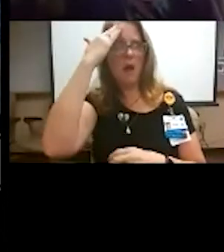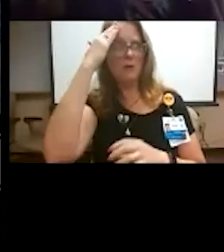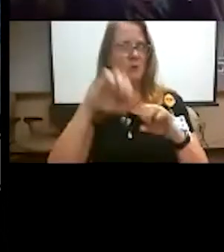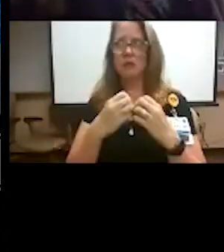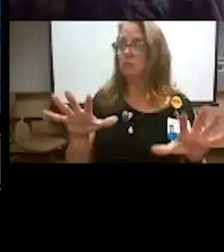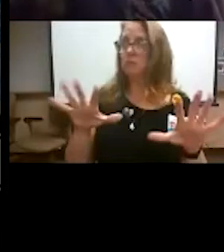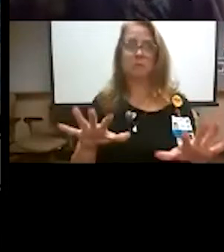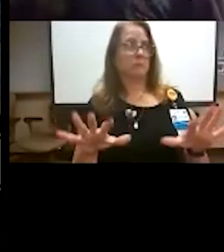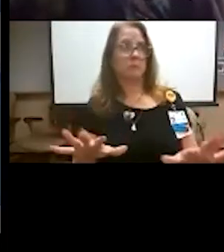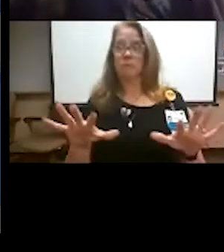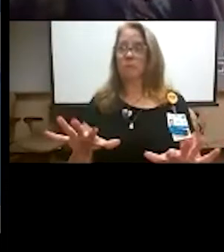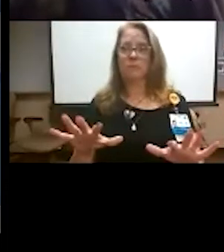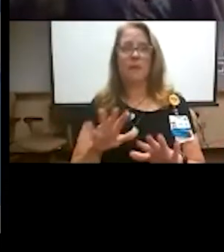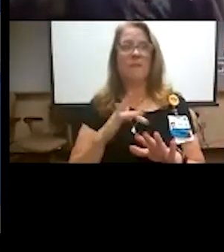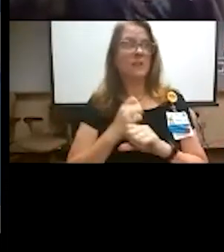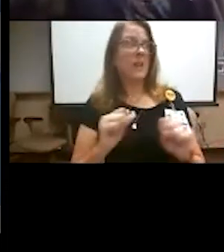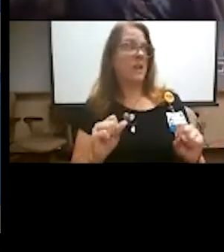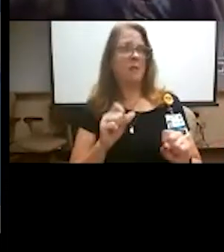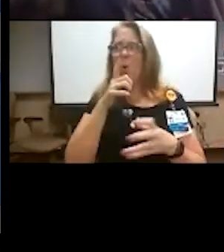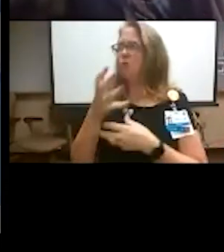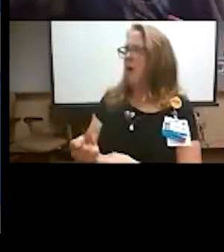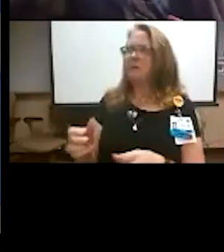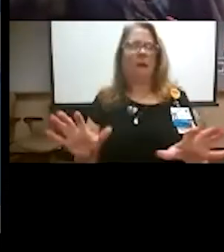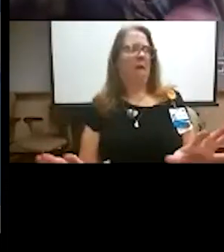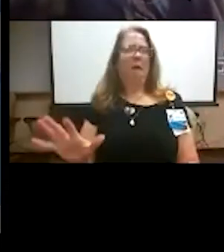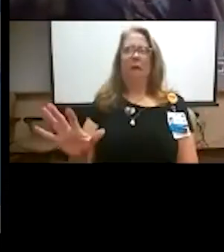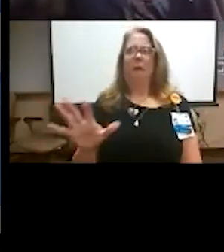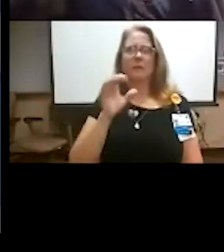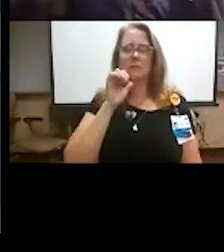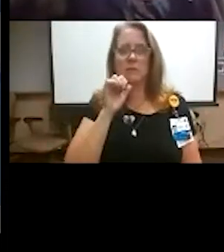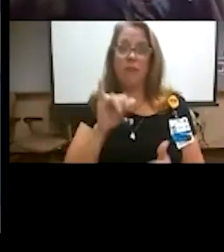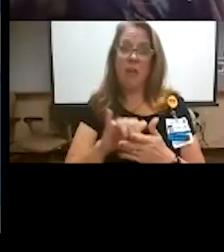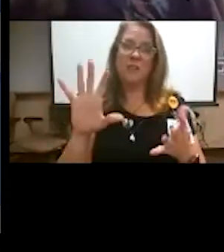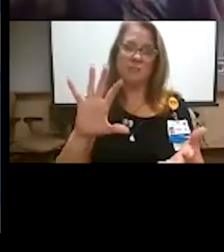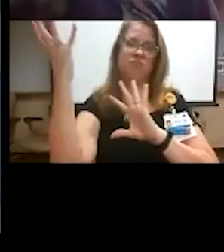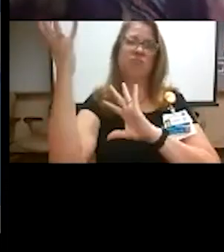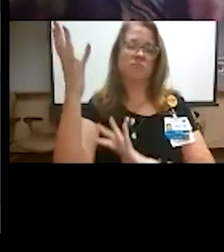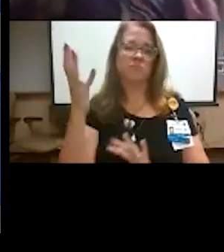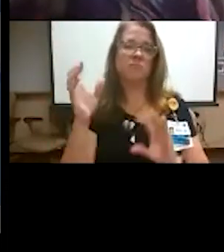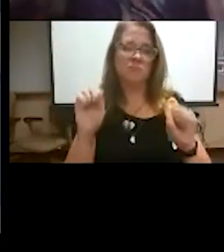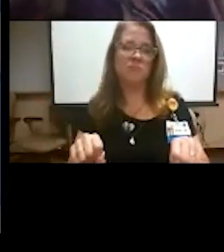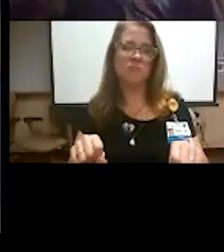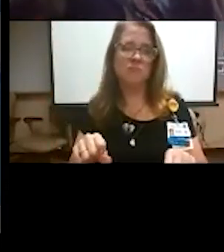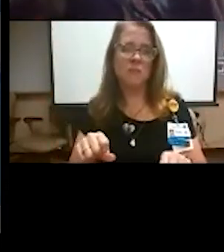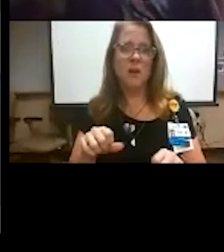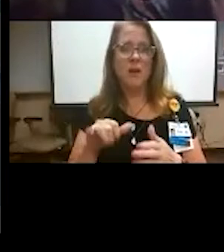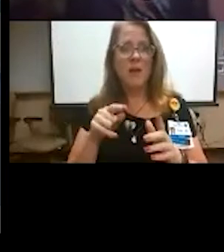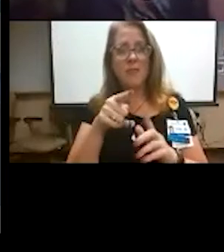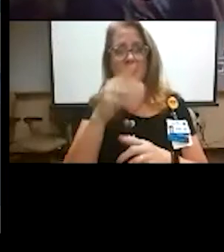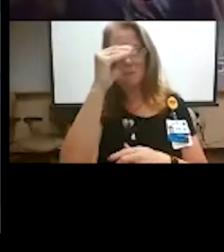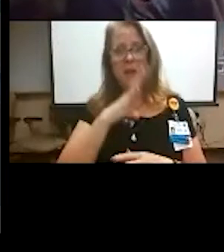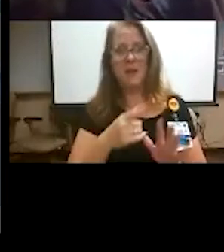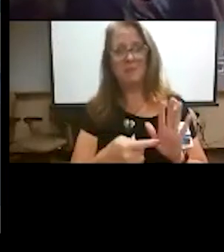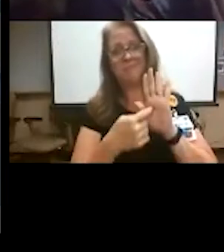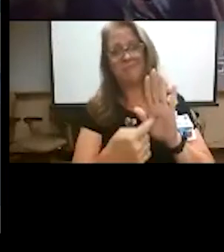don't feel safe, and we don't know who to trust. And that's disastrous, because as this man pointed out, it's